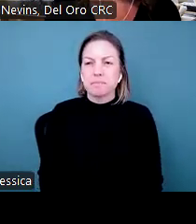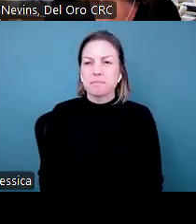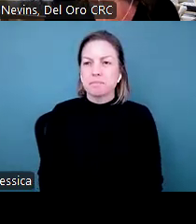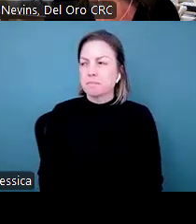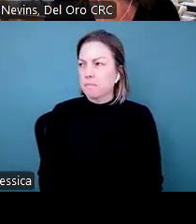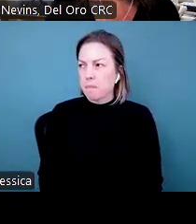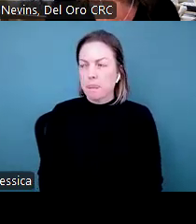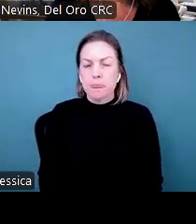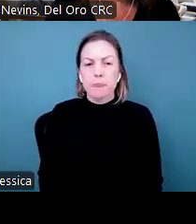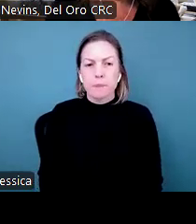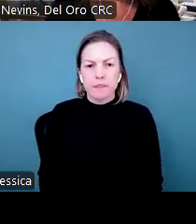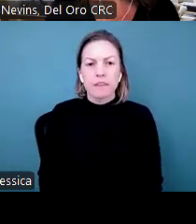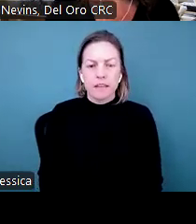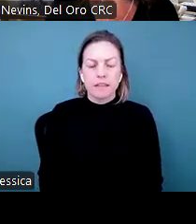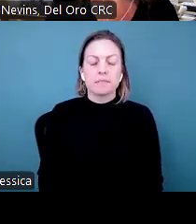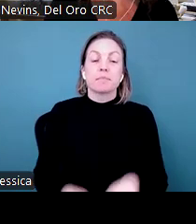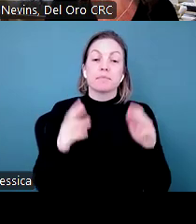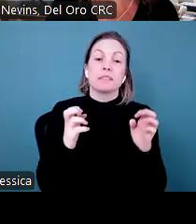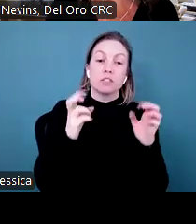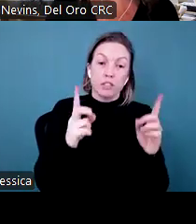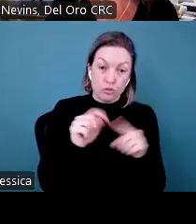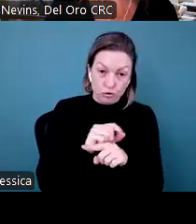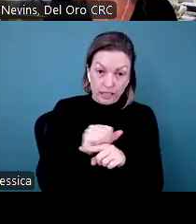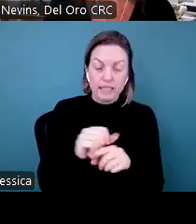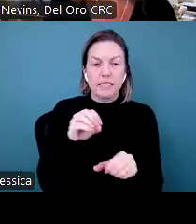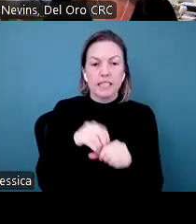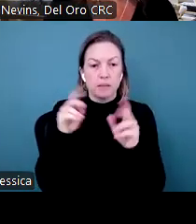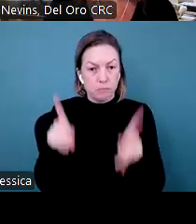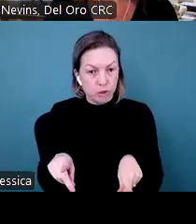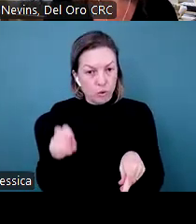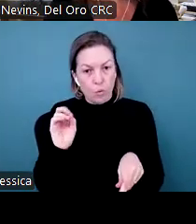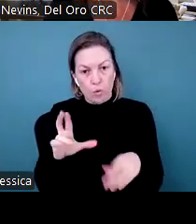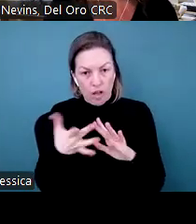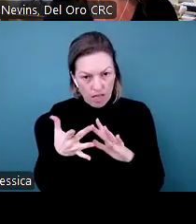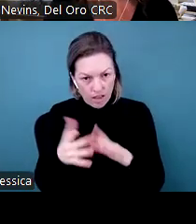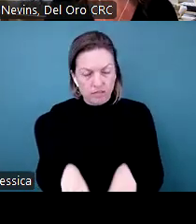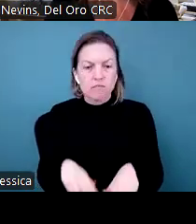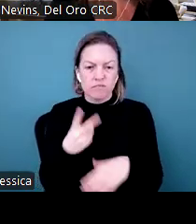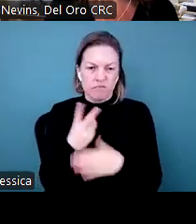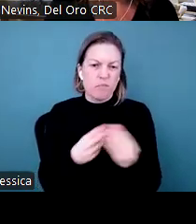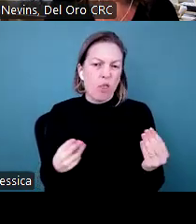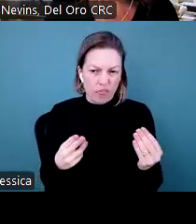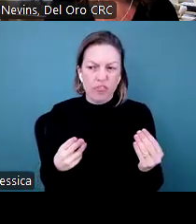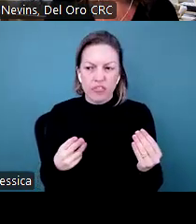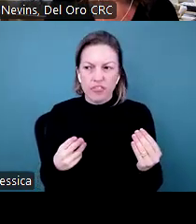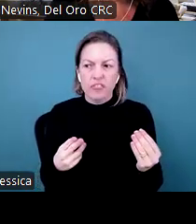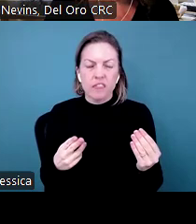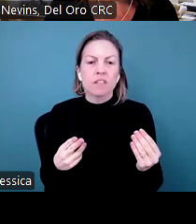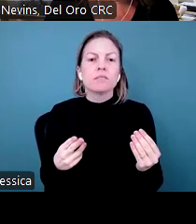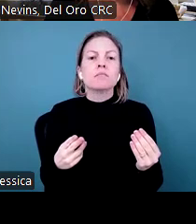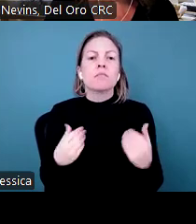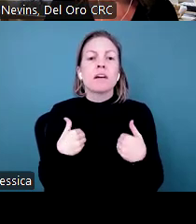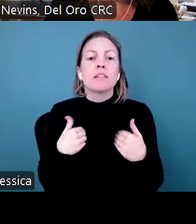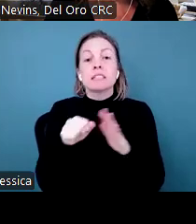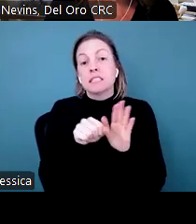Our education training is done in person or online. We do both. We have, of course, a